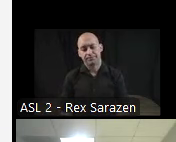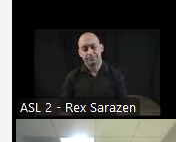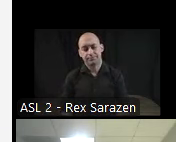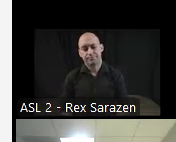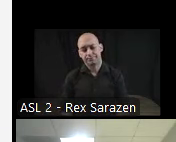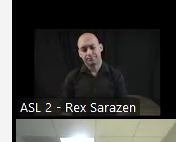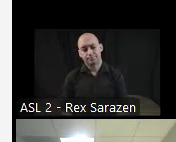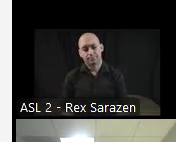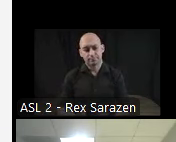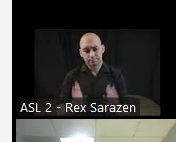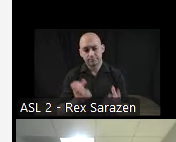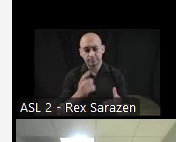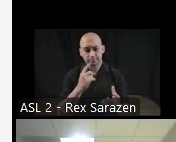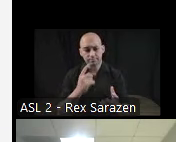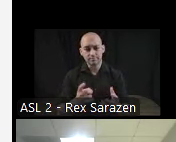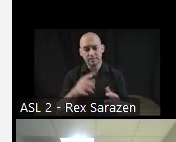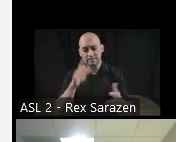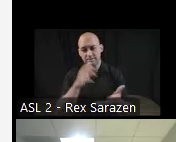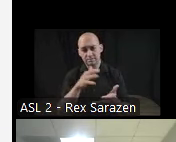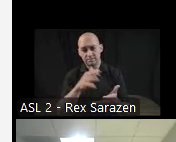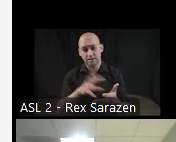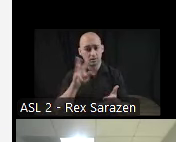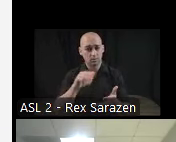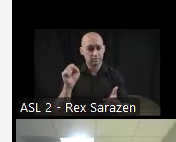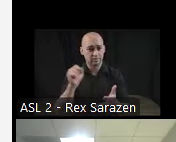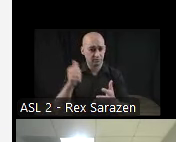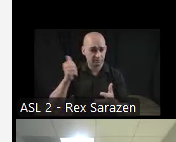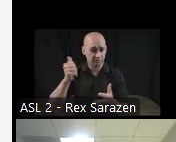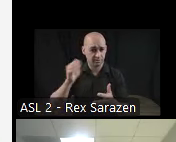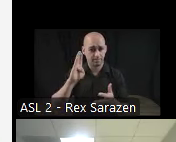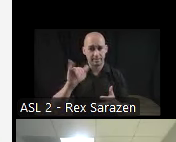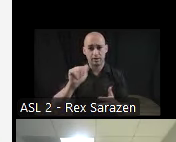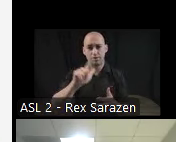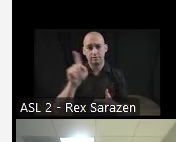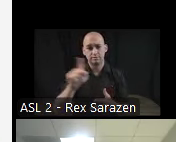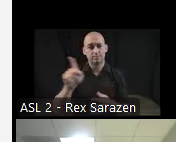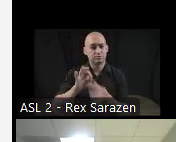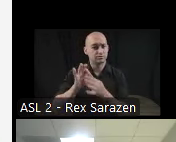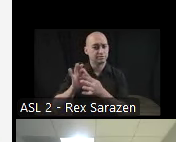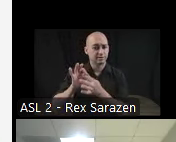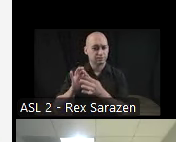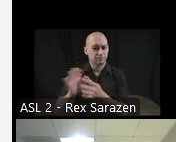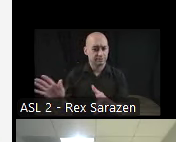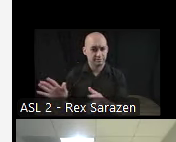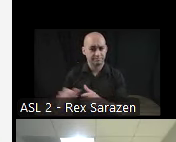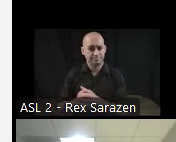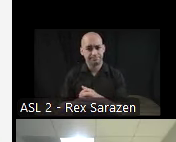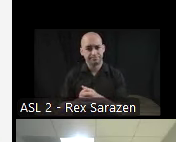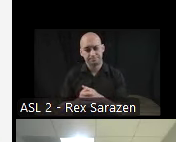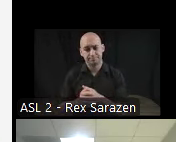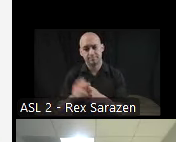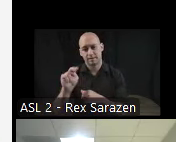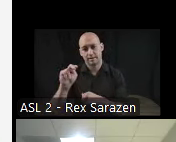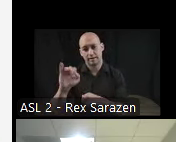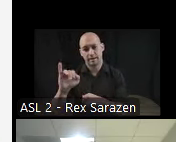mention, this study was funded by the Alzheimer's Association, but the NIH